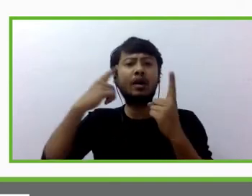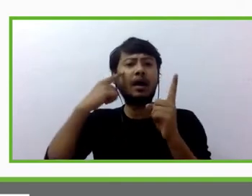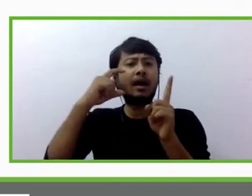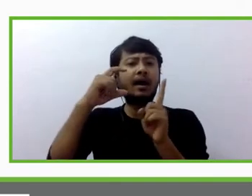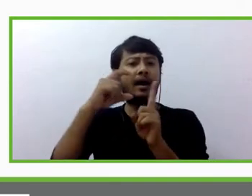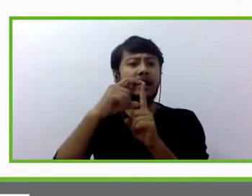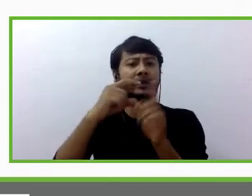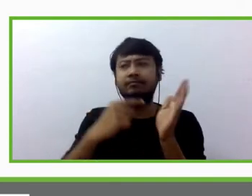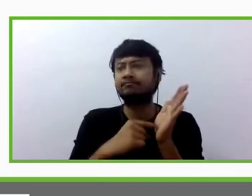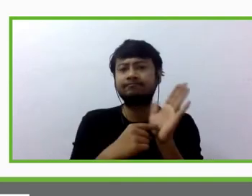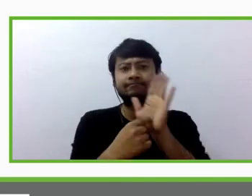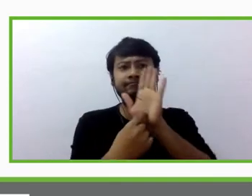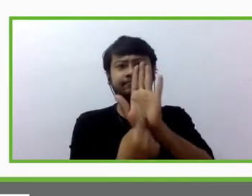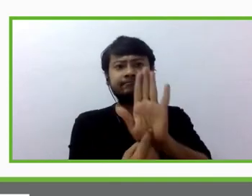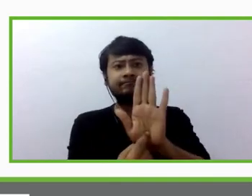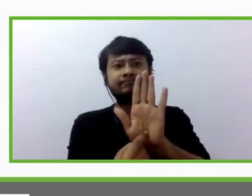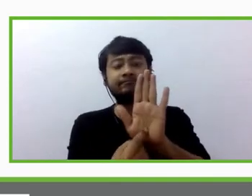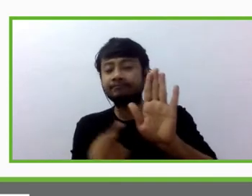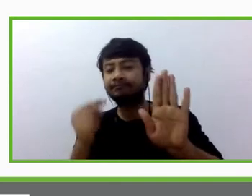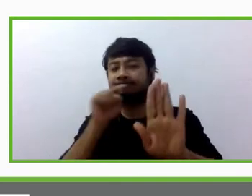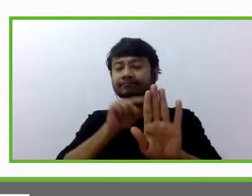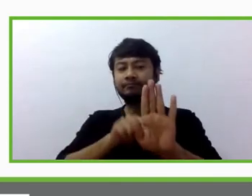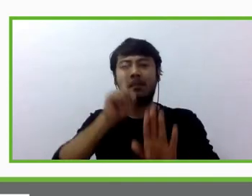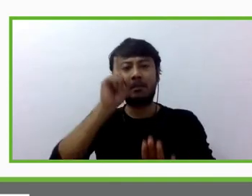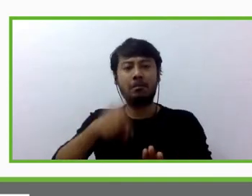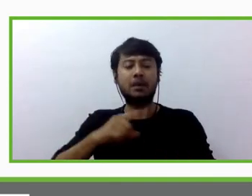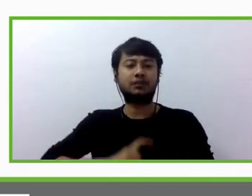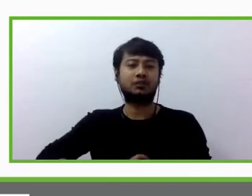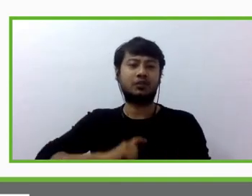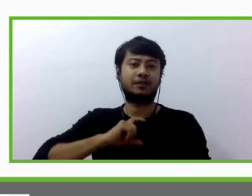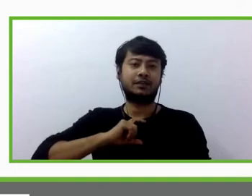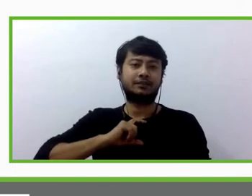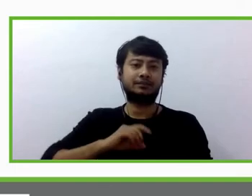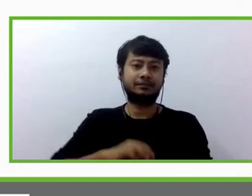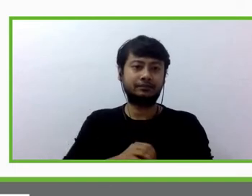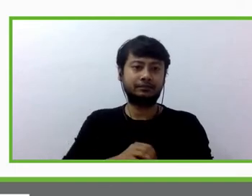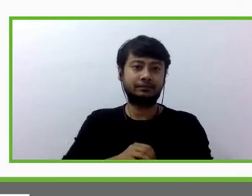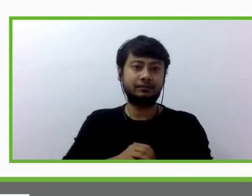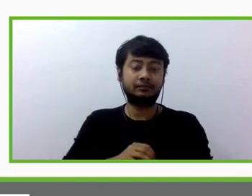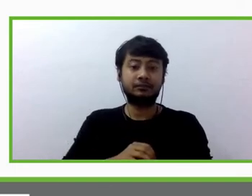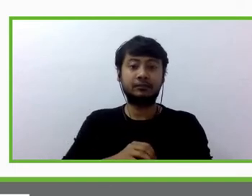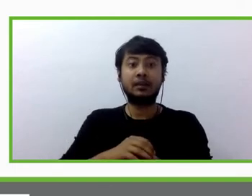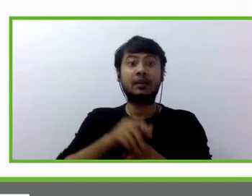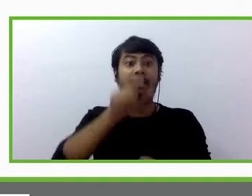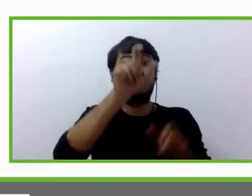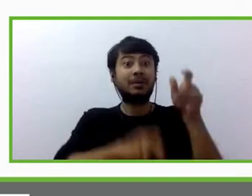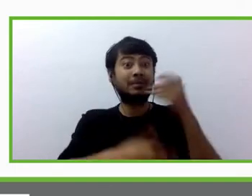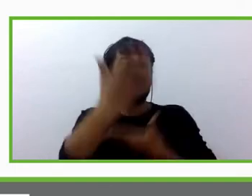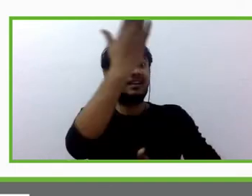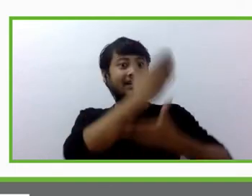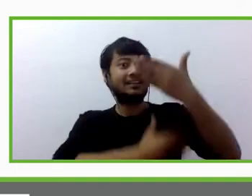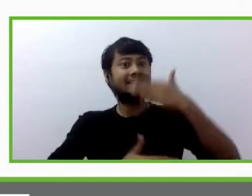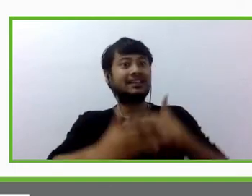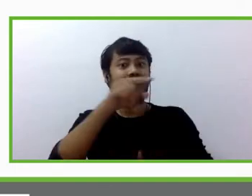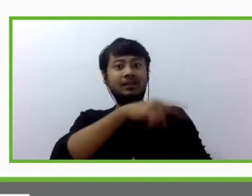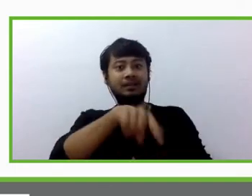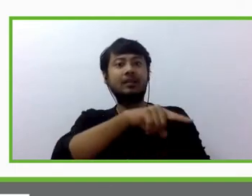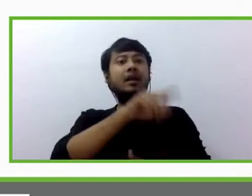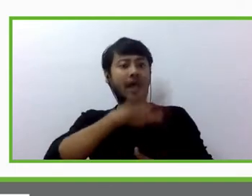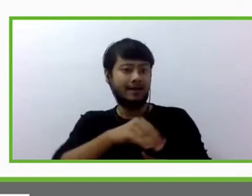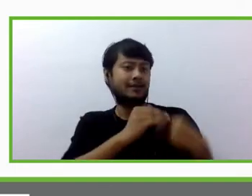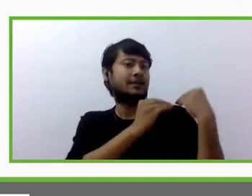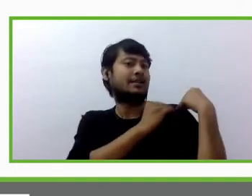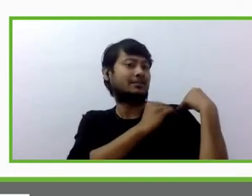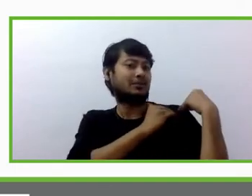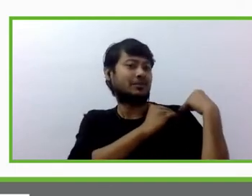people. The disabled population also has a responsibility to bridge that gap or bridge